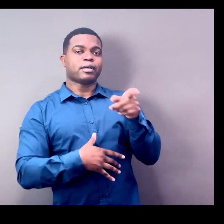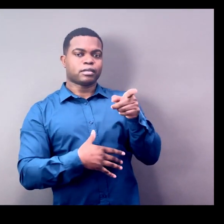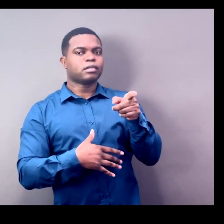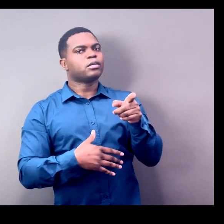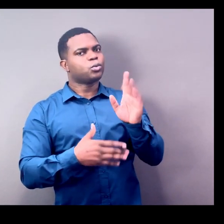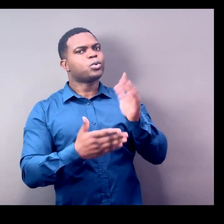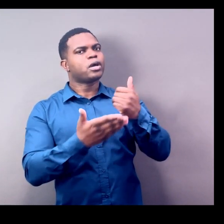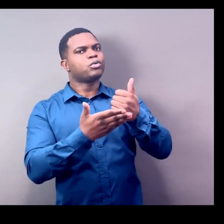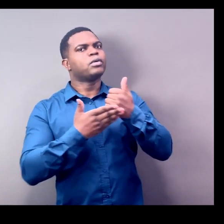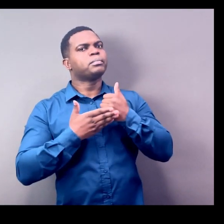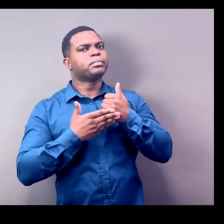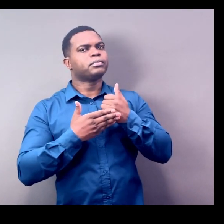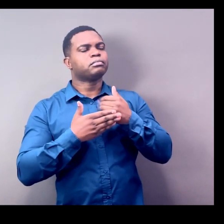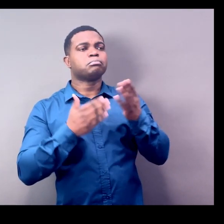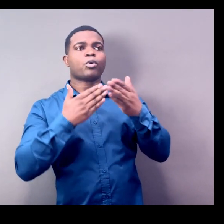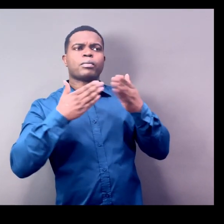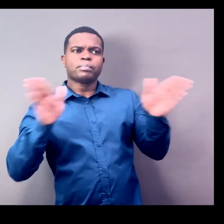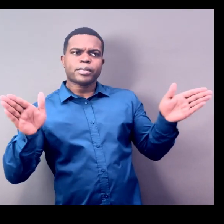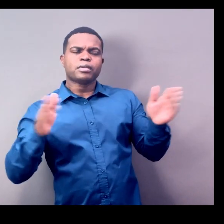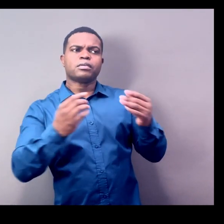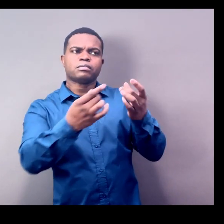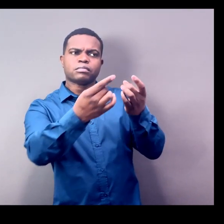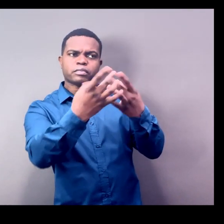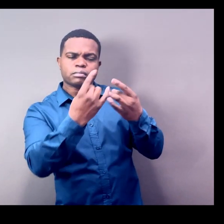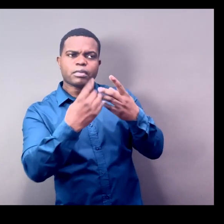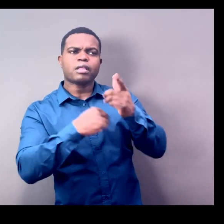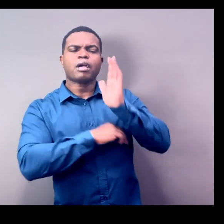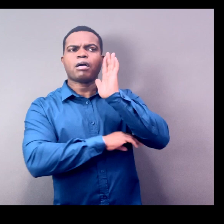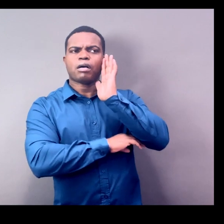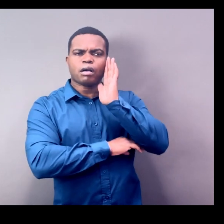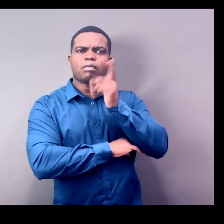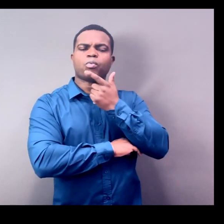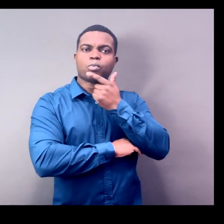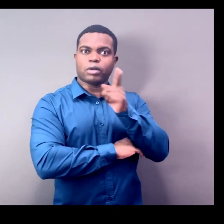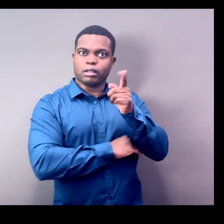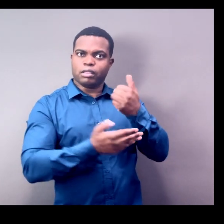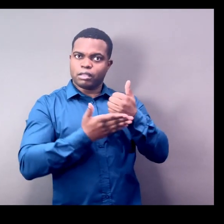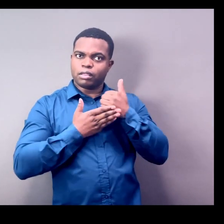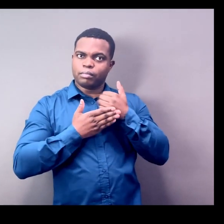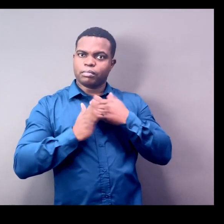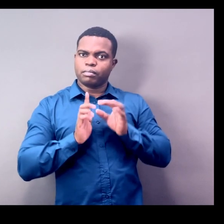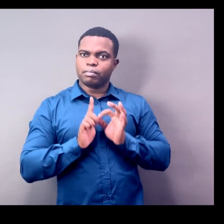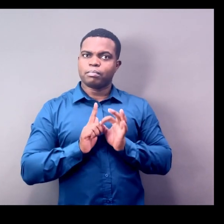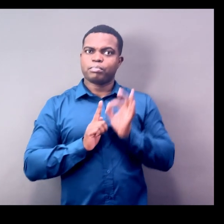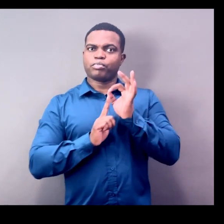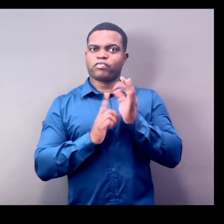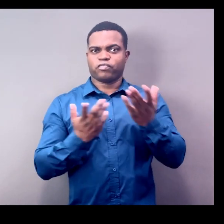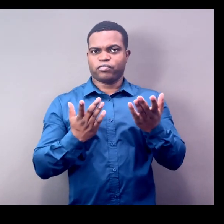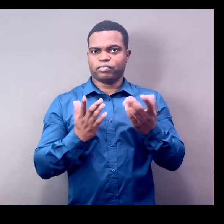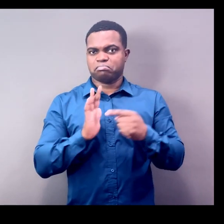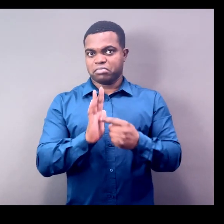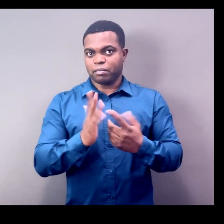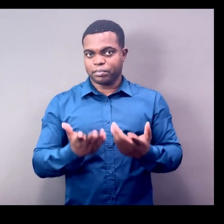be open to feedbacks and take actions on these feedbacks.